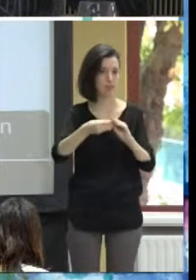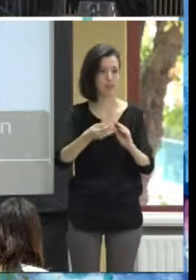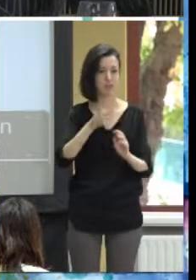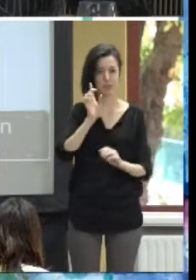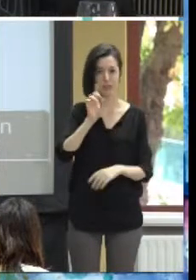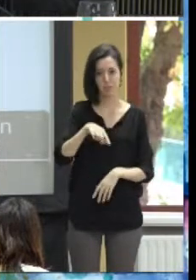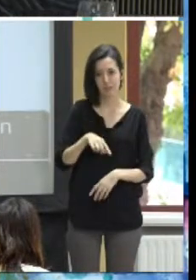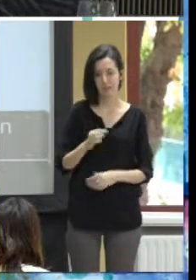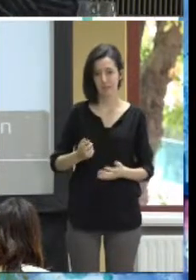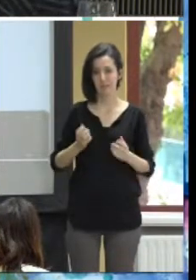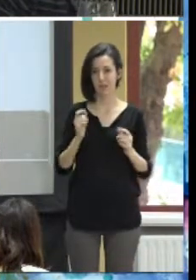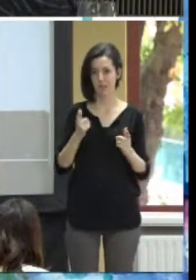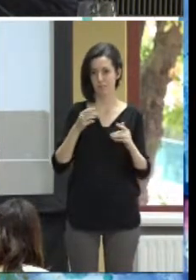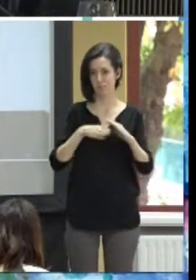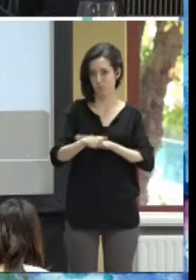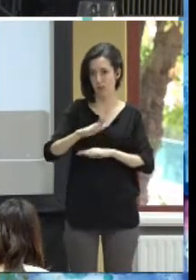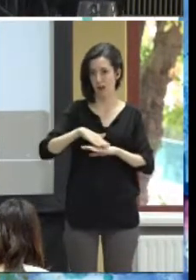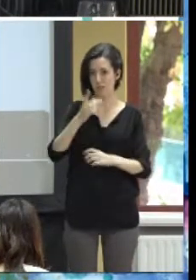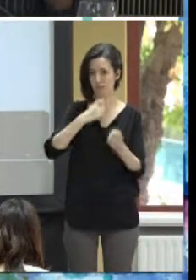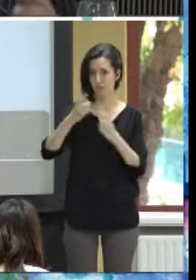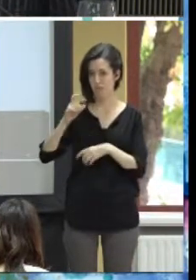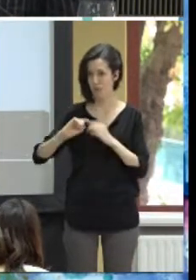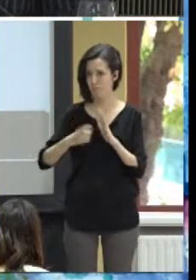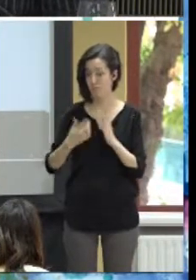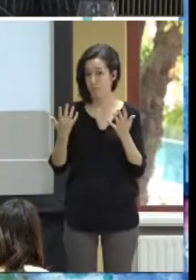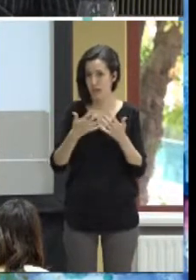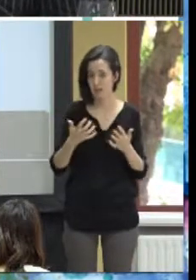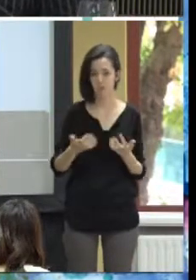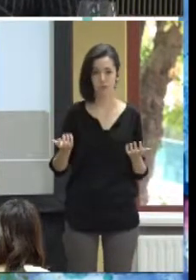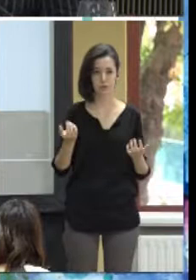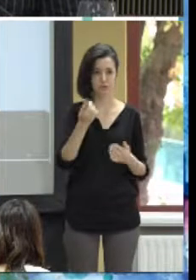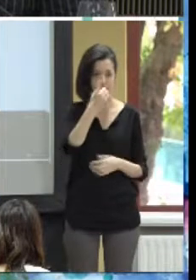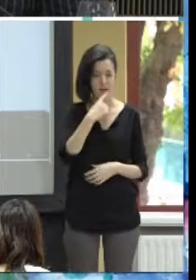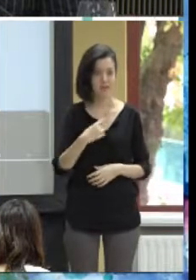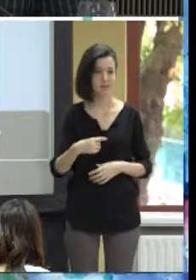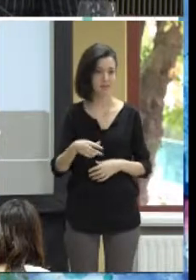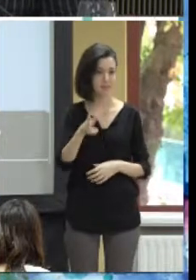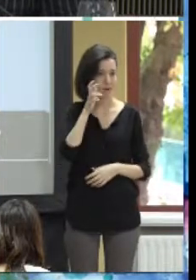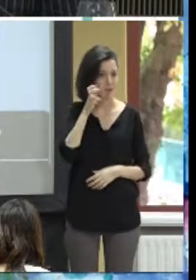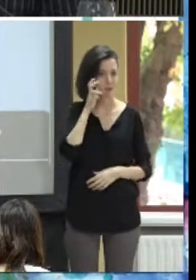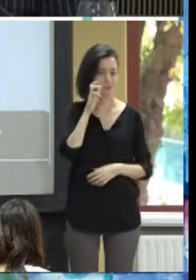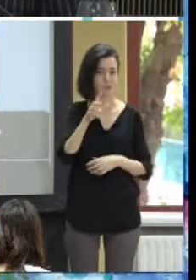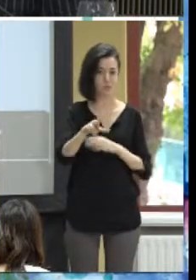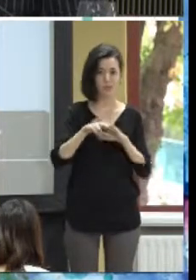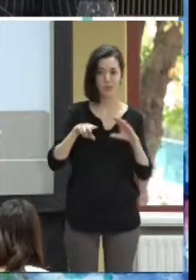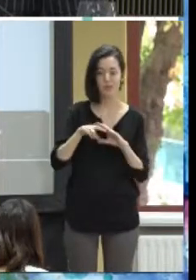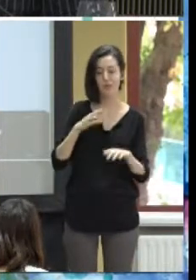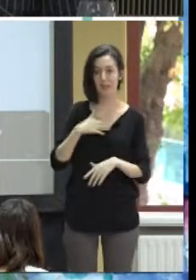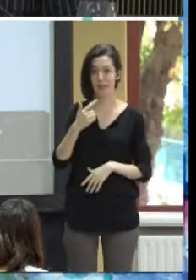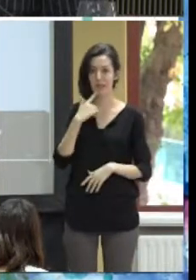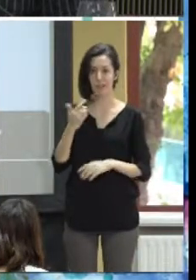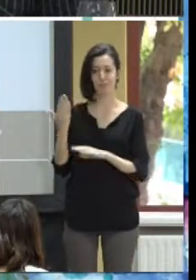audio, or at last video. So it'll be displayed always the right way. But the